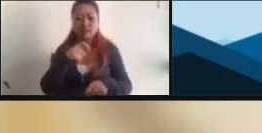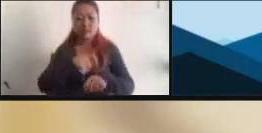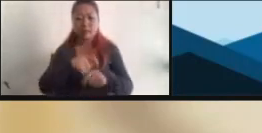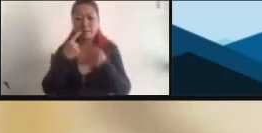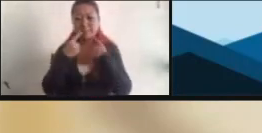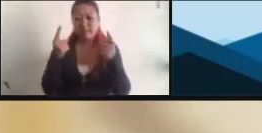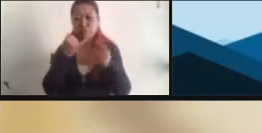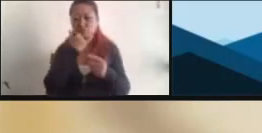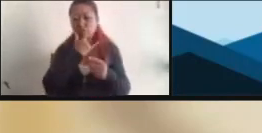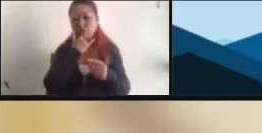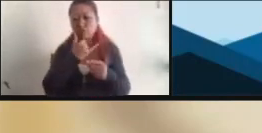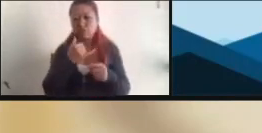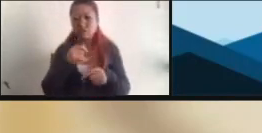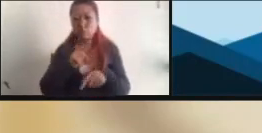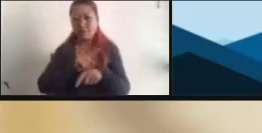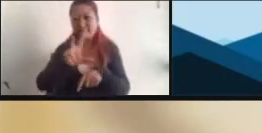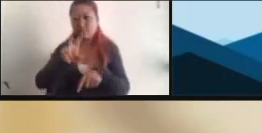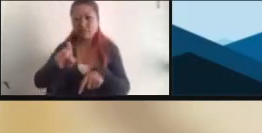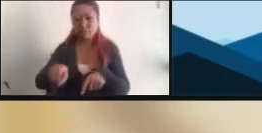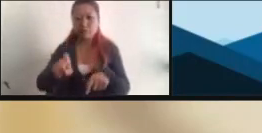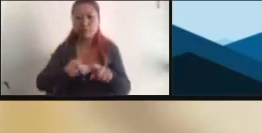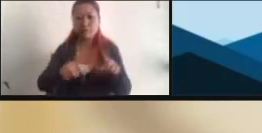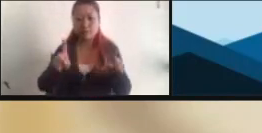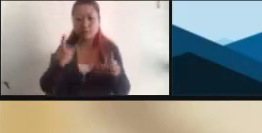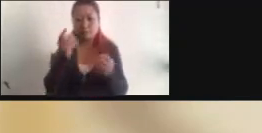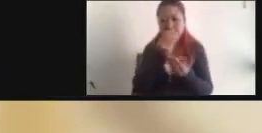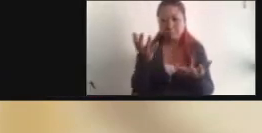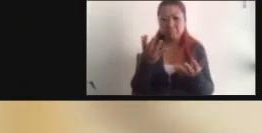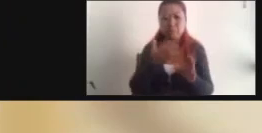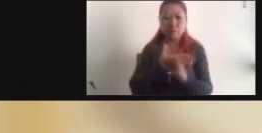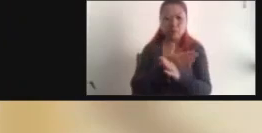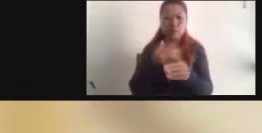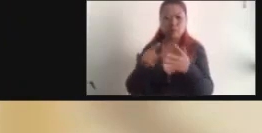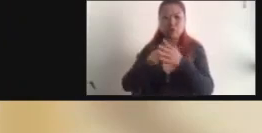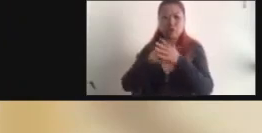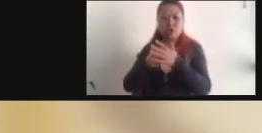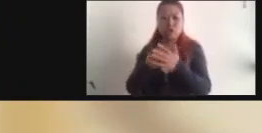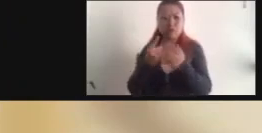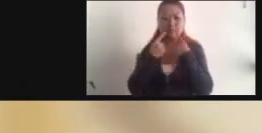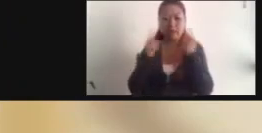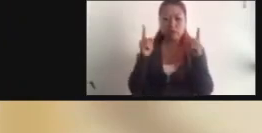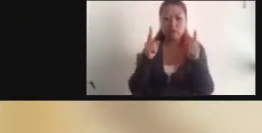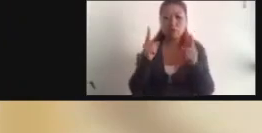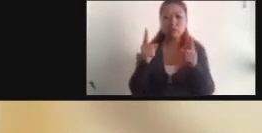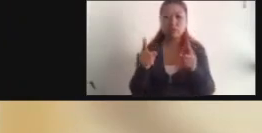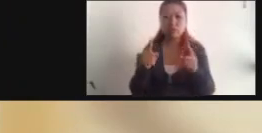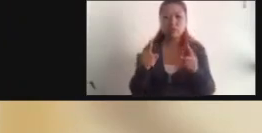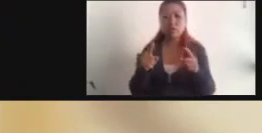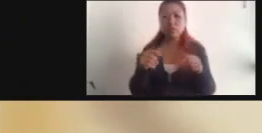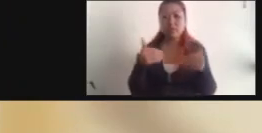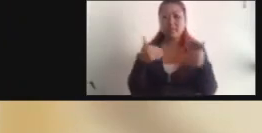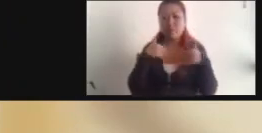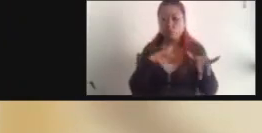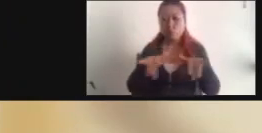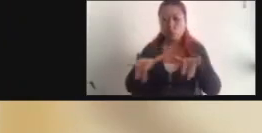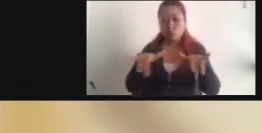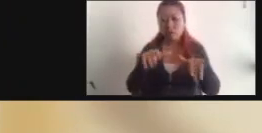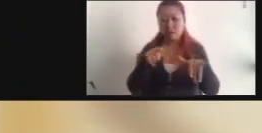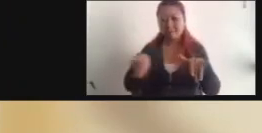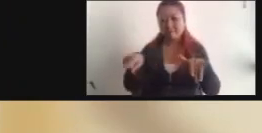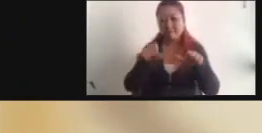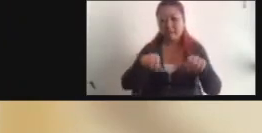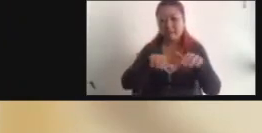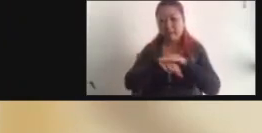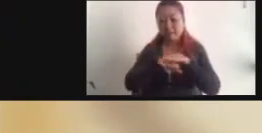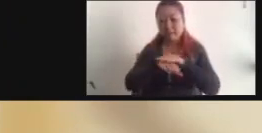available by posting them, certainly, as you can see them as participation in the group, but also